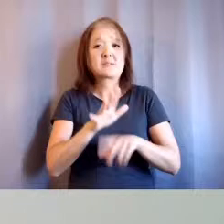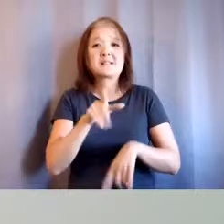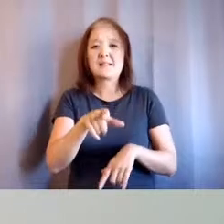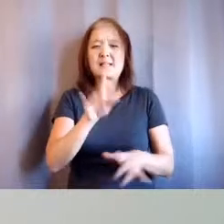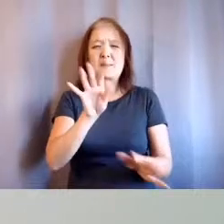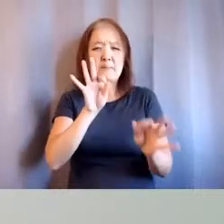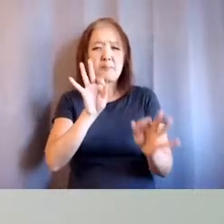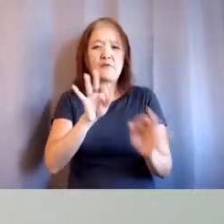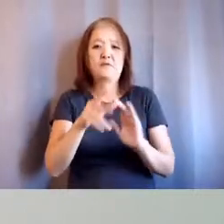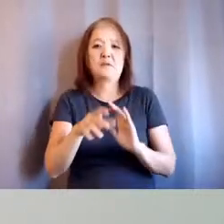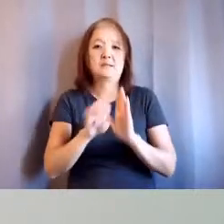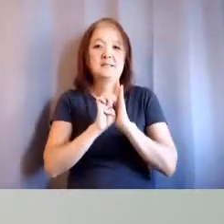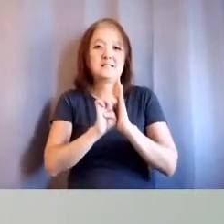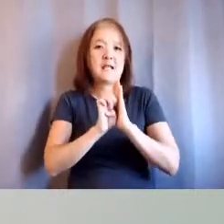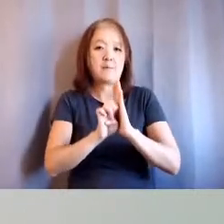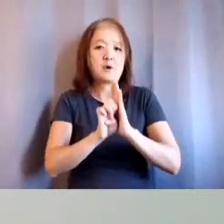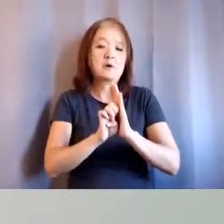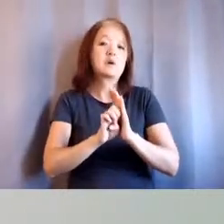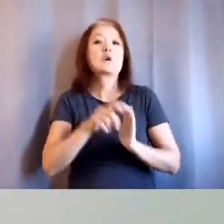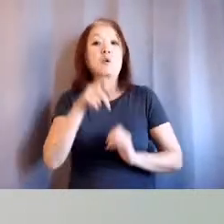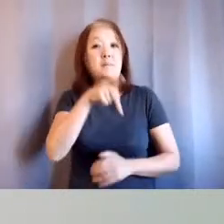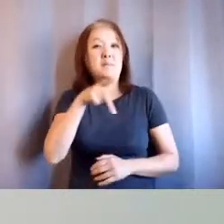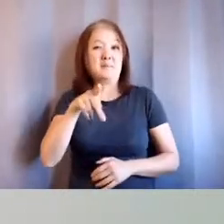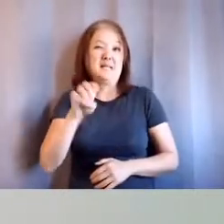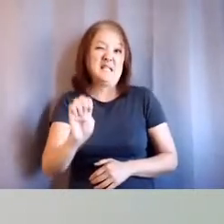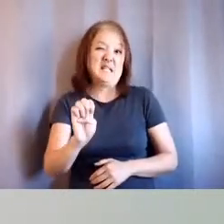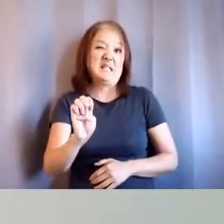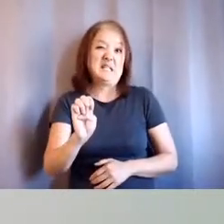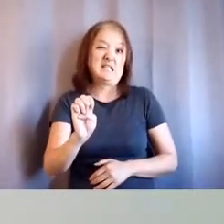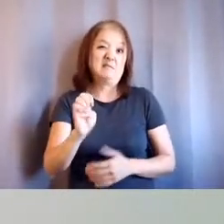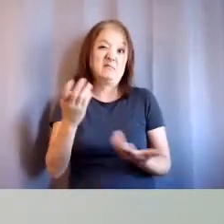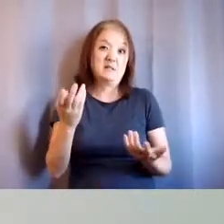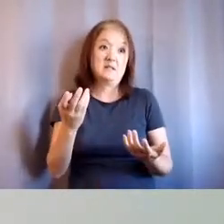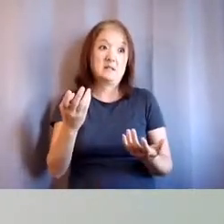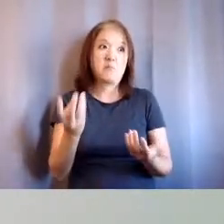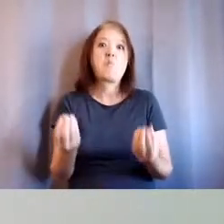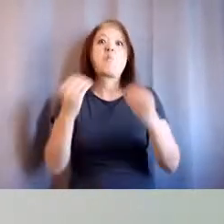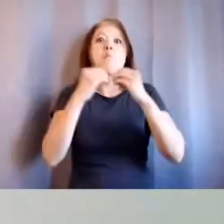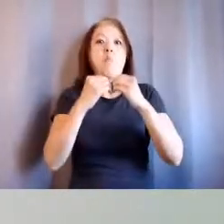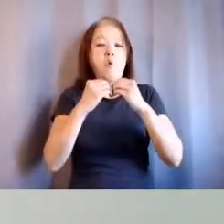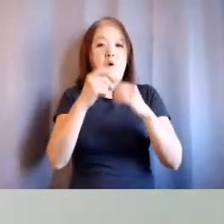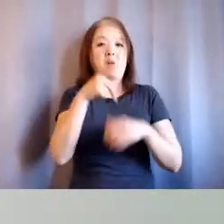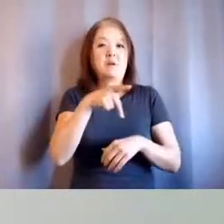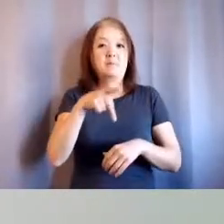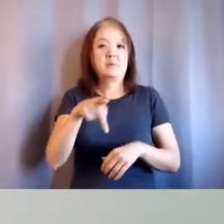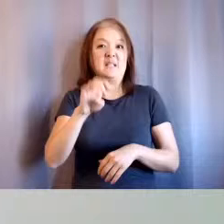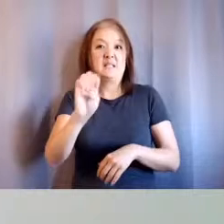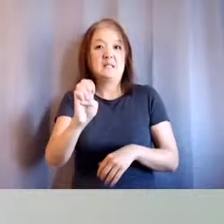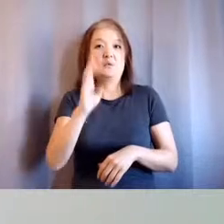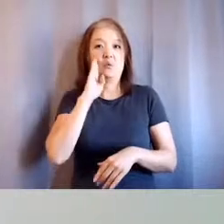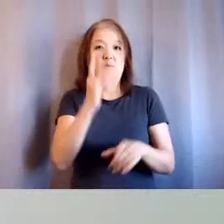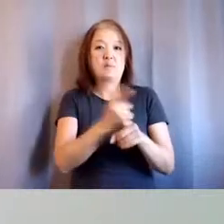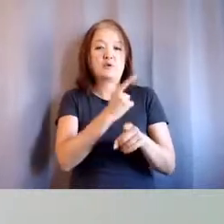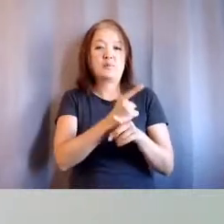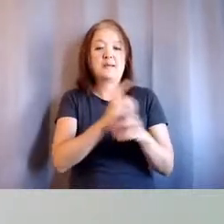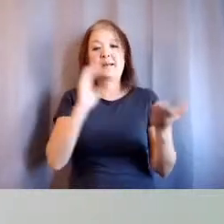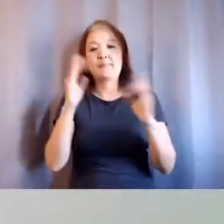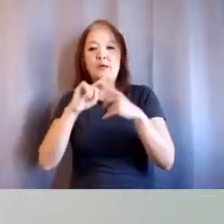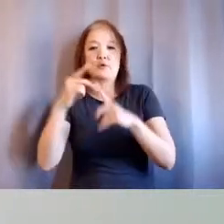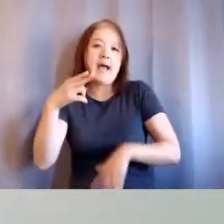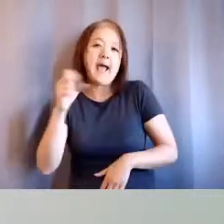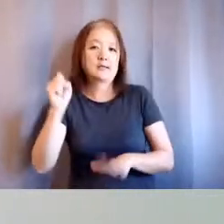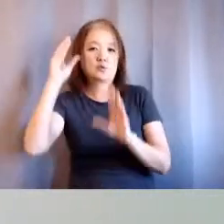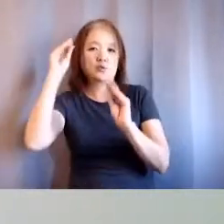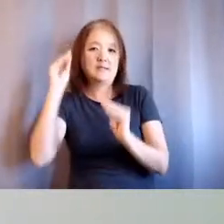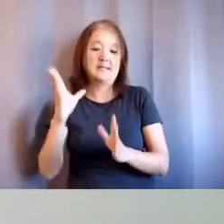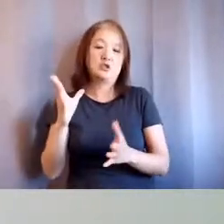example where PPE and more of it would be much more appropriate than, say, perhaps a high school teacher